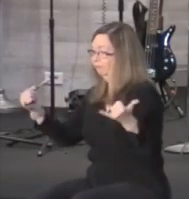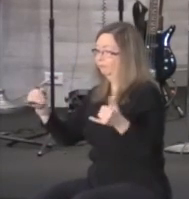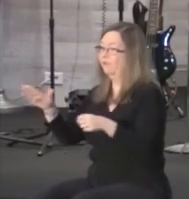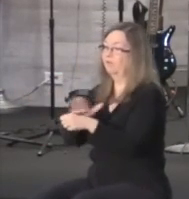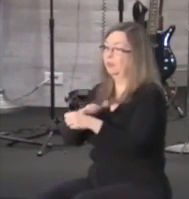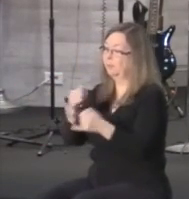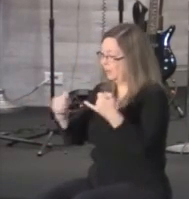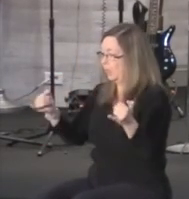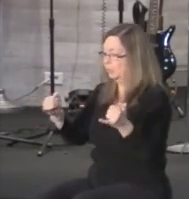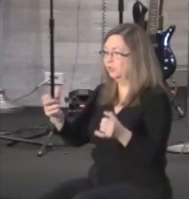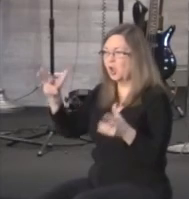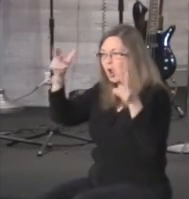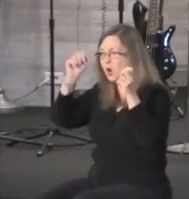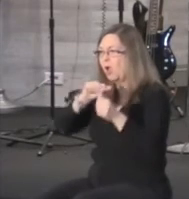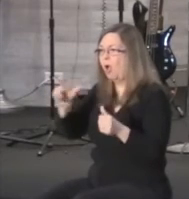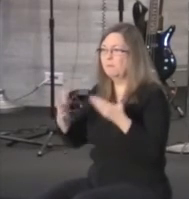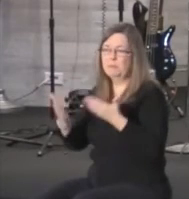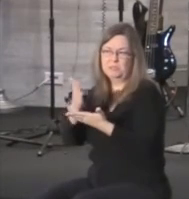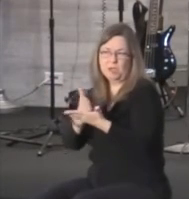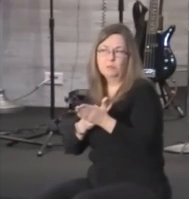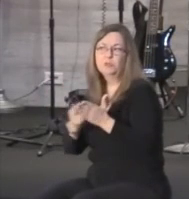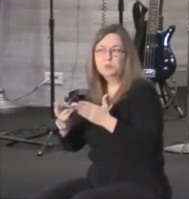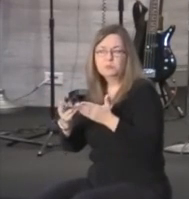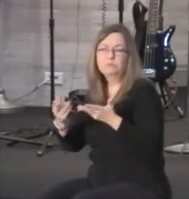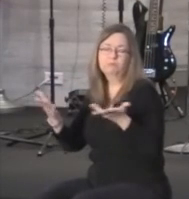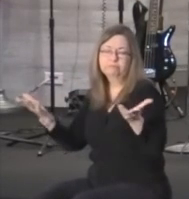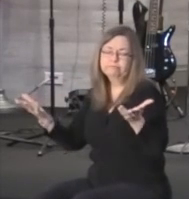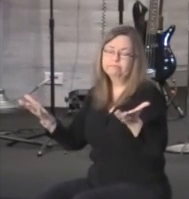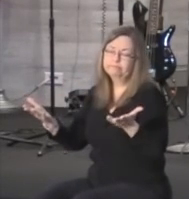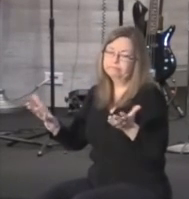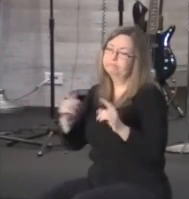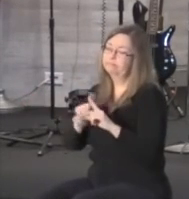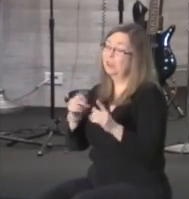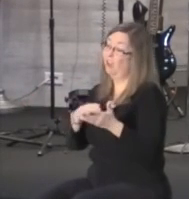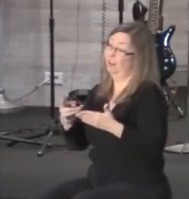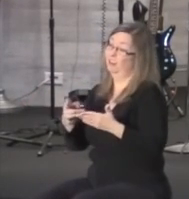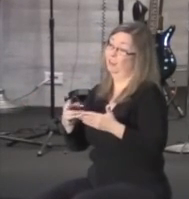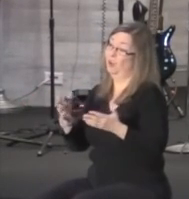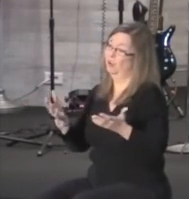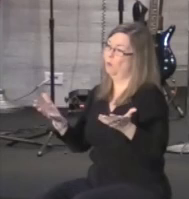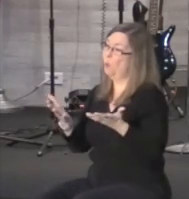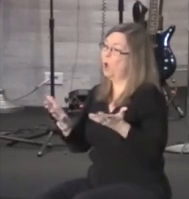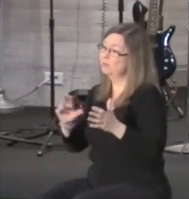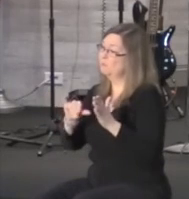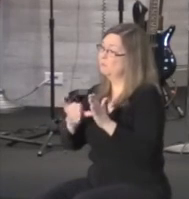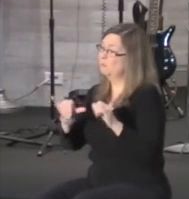right? Well, there may be some truth to them. But let's be honest. What is the measure of the